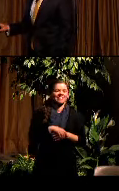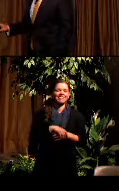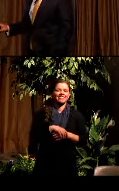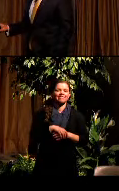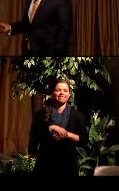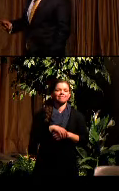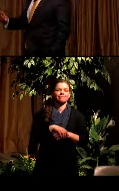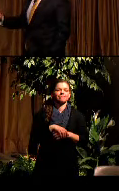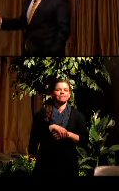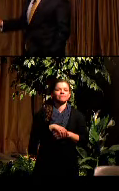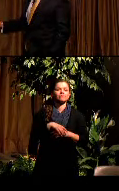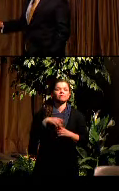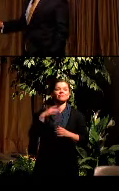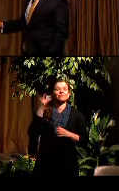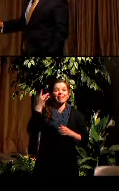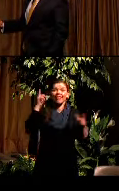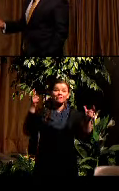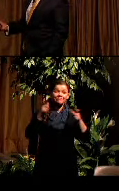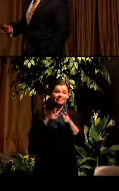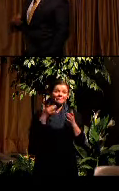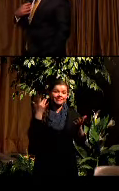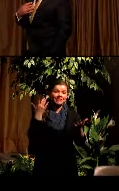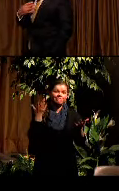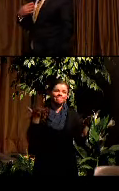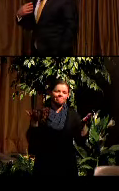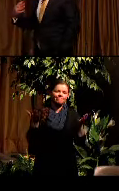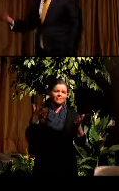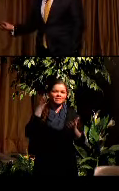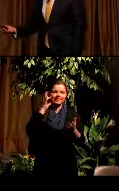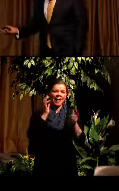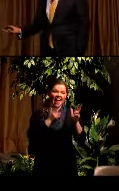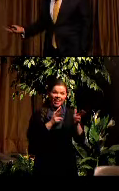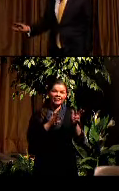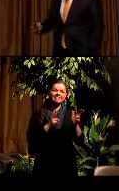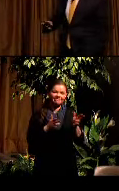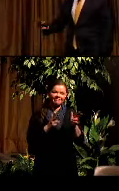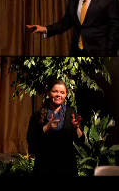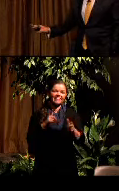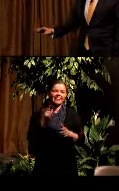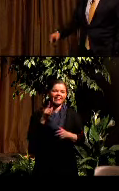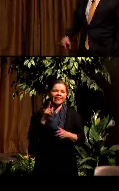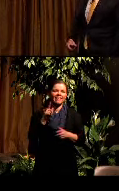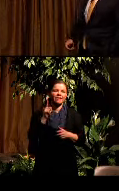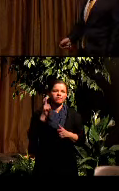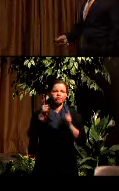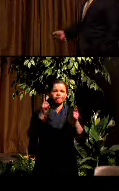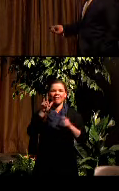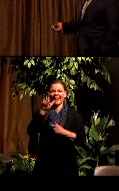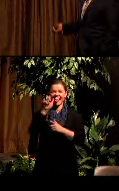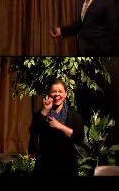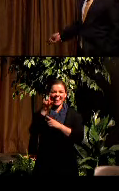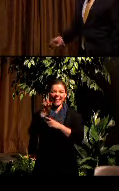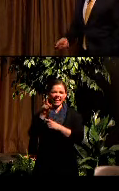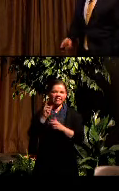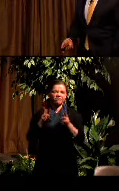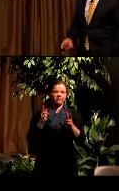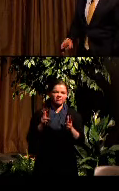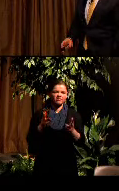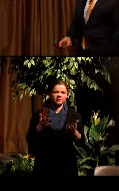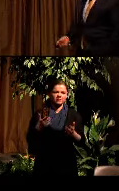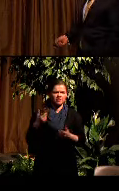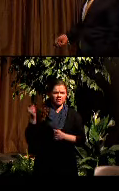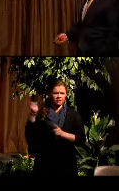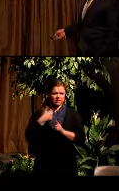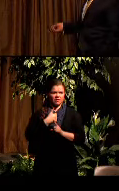lead shot, because hunters want to use lead for some reason. I'm a hunter, but I don't need to use lead. There's no reason to use lead. And also to habitat